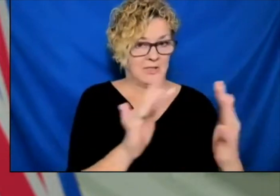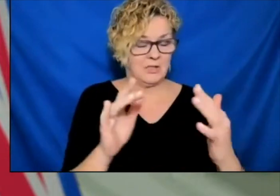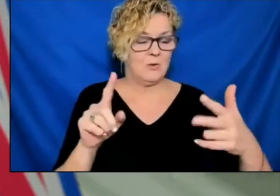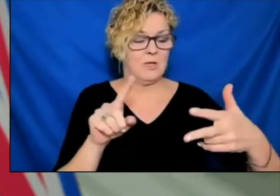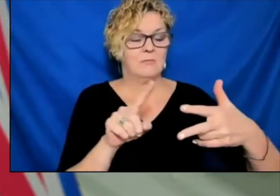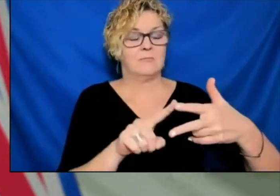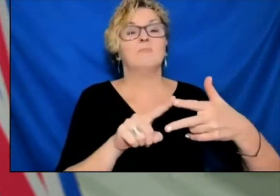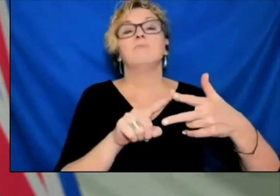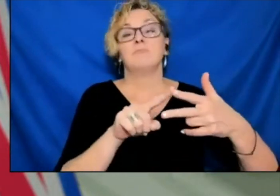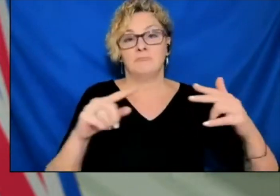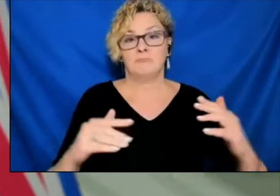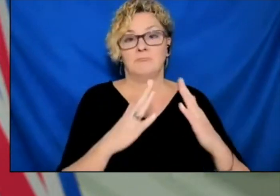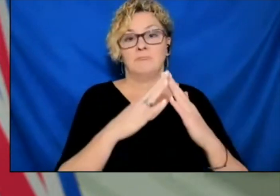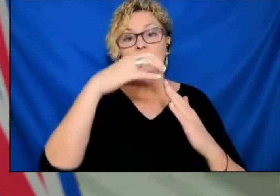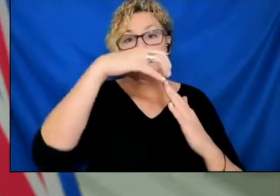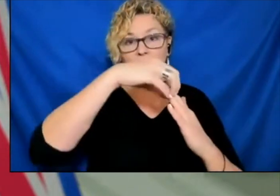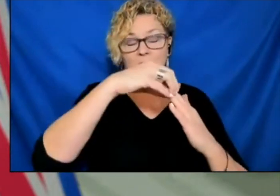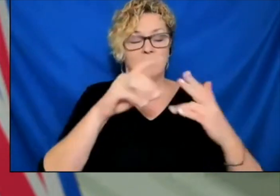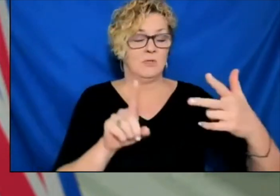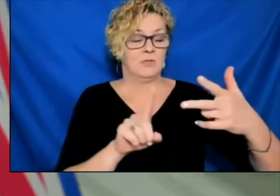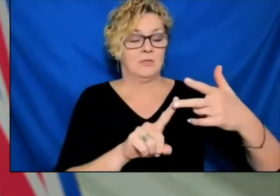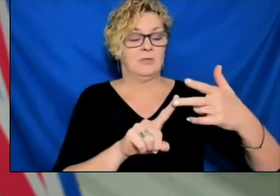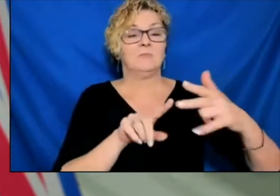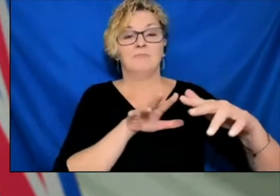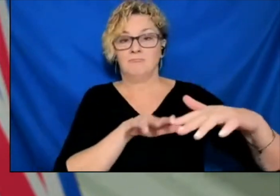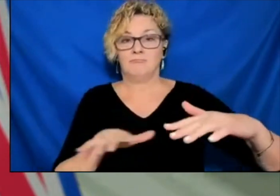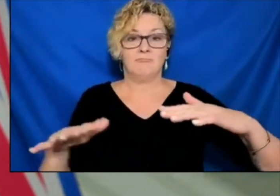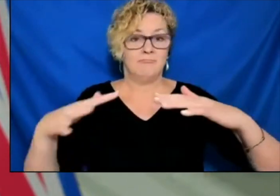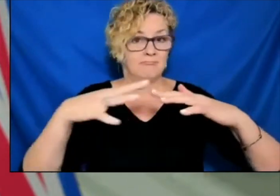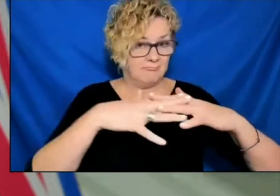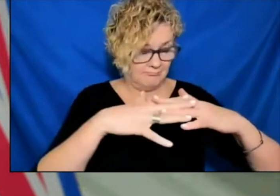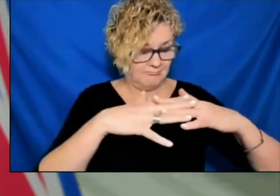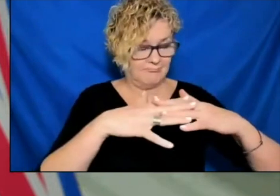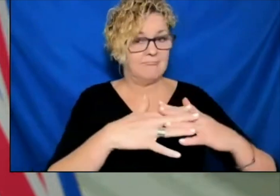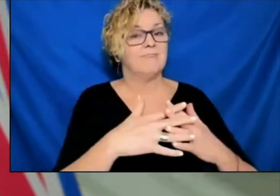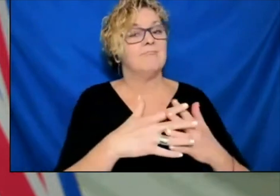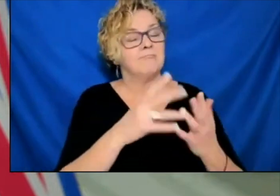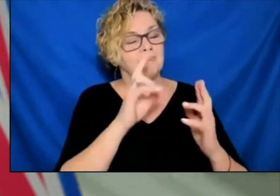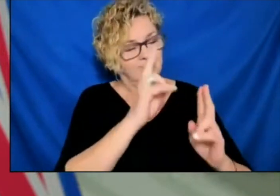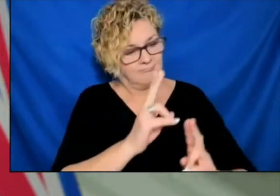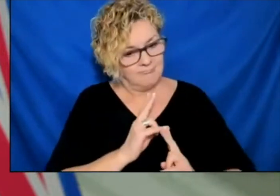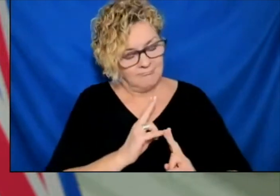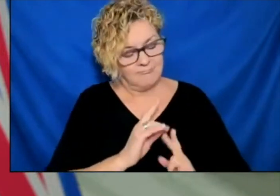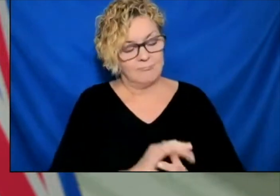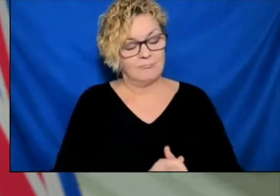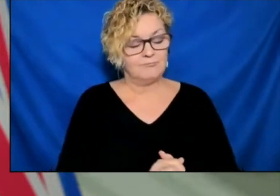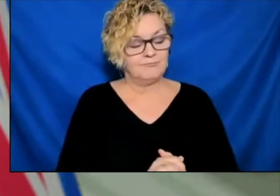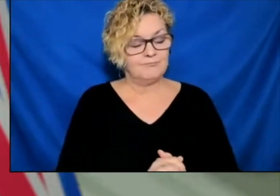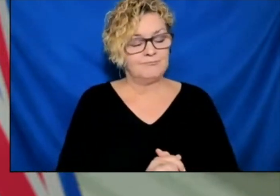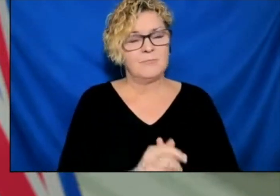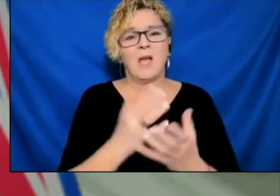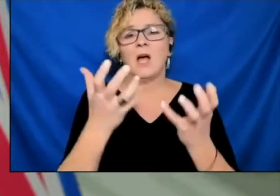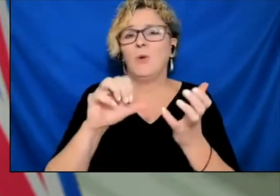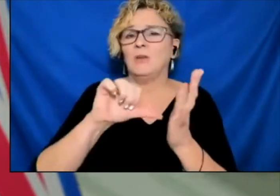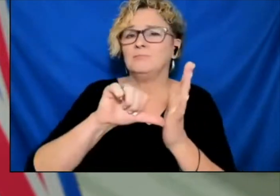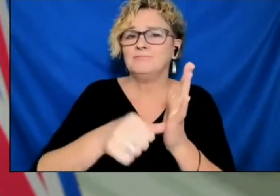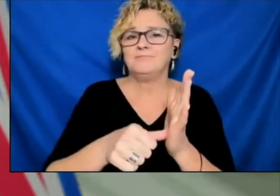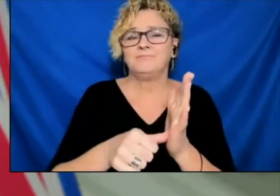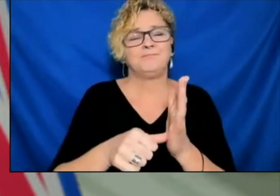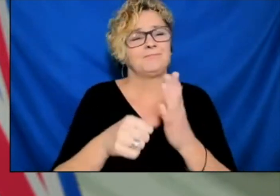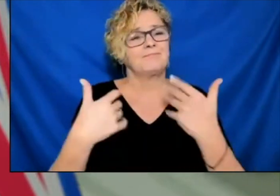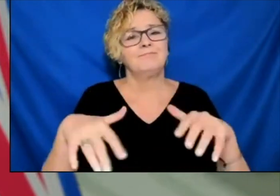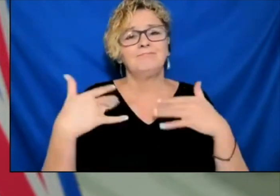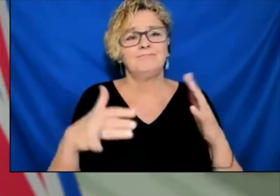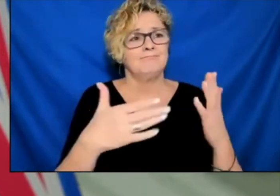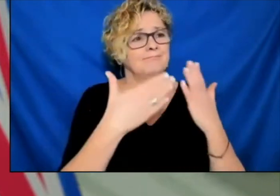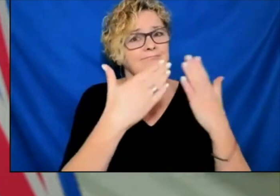And I want to start by first highlighting the incredibly hard work that all of our teachers, our